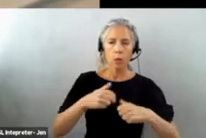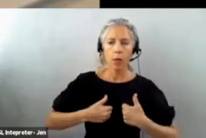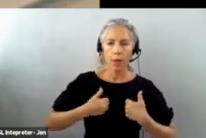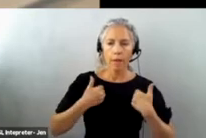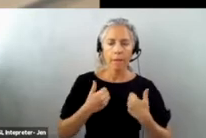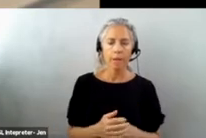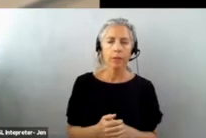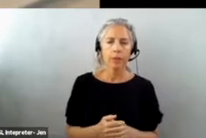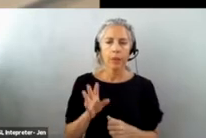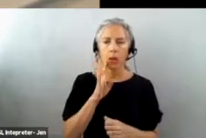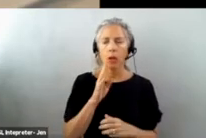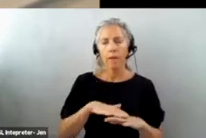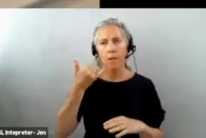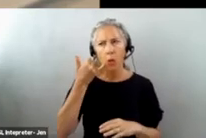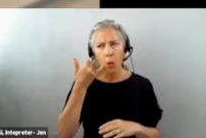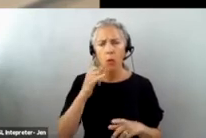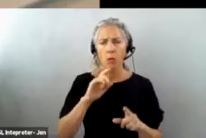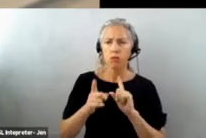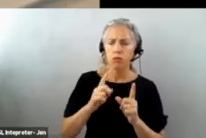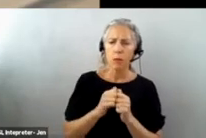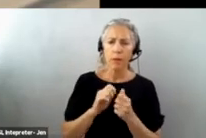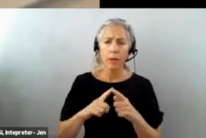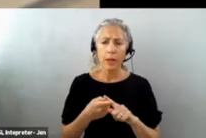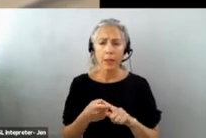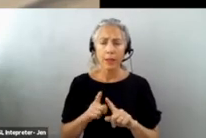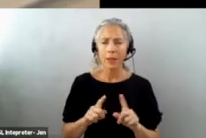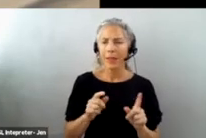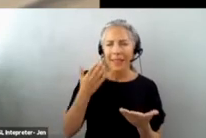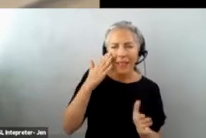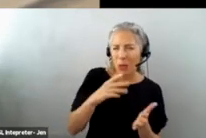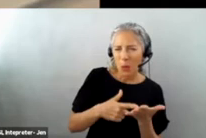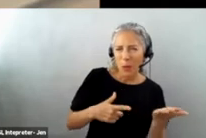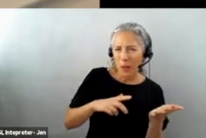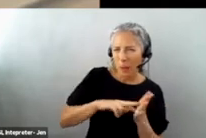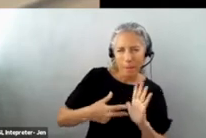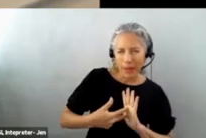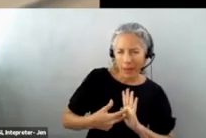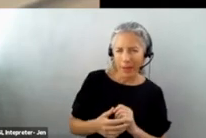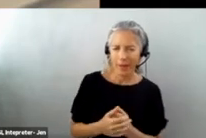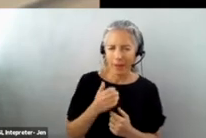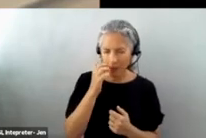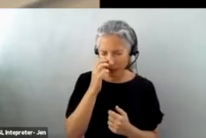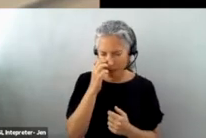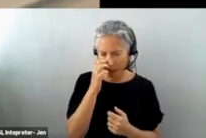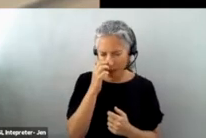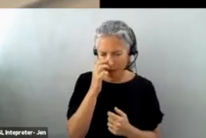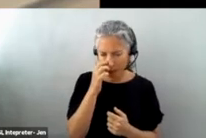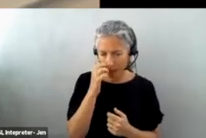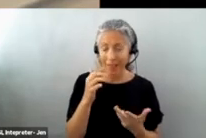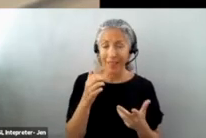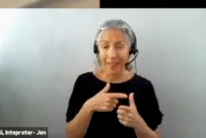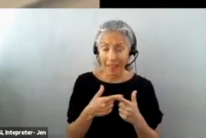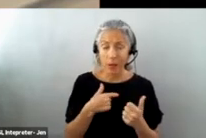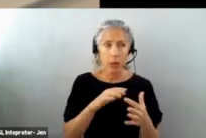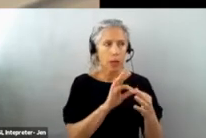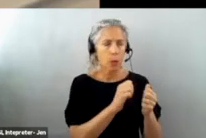able to talk on the phone and have conversations with friends, but I didn't know what that actually meant. And I think that until I was connected with